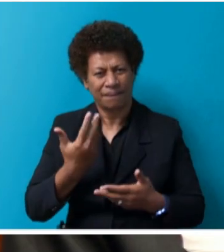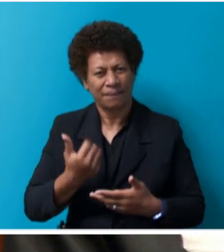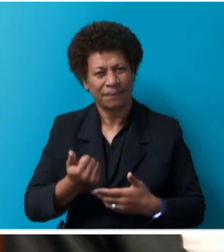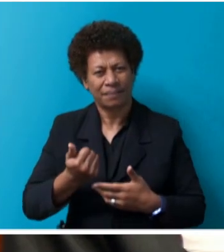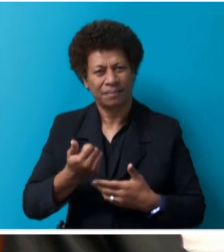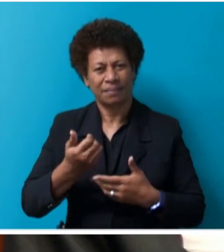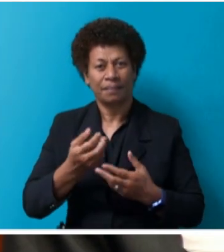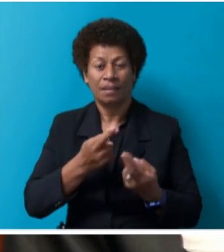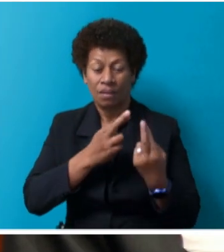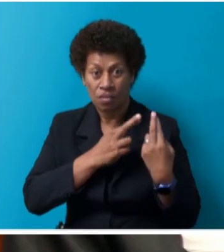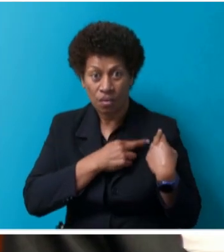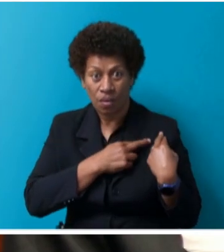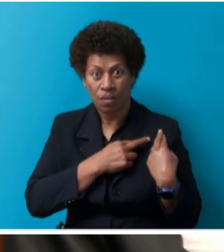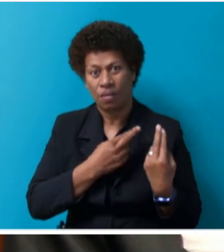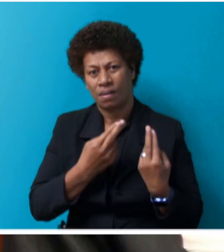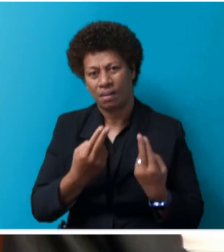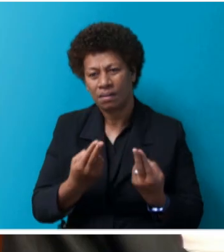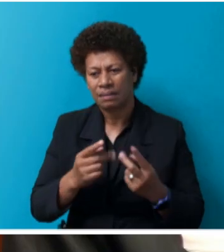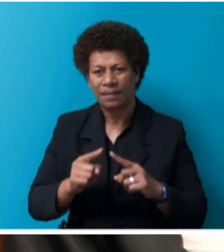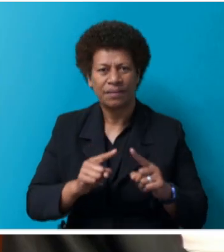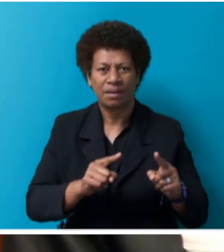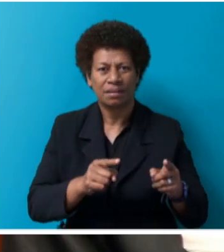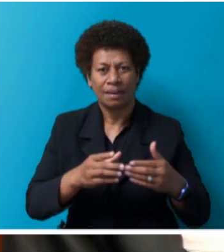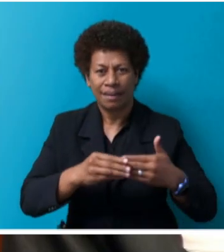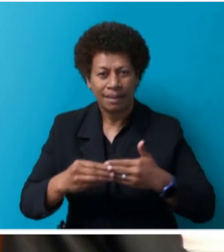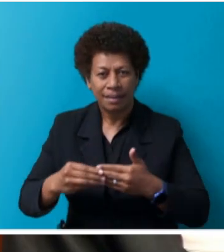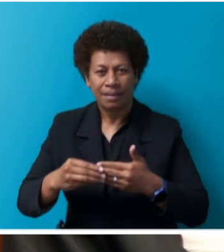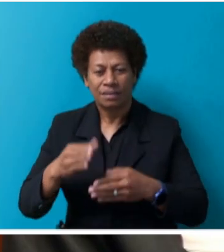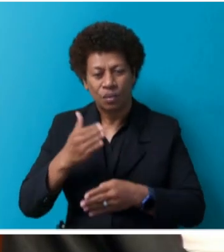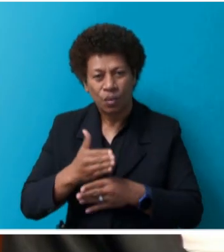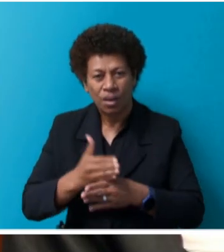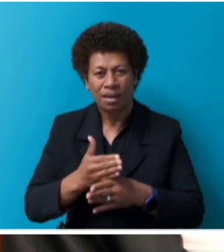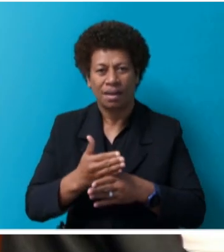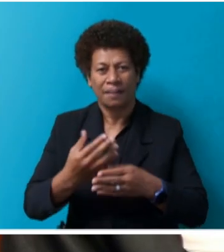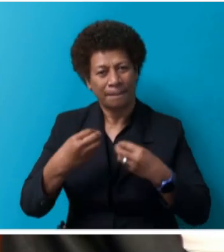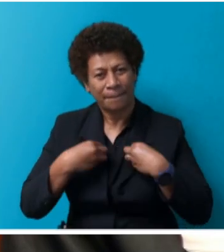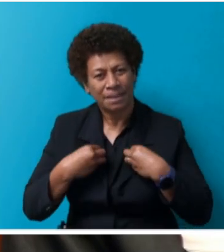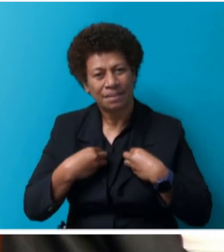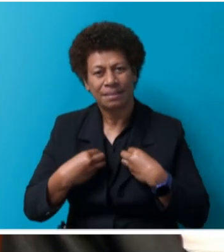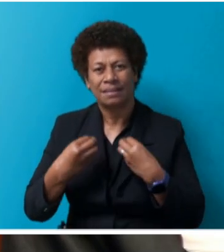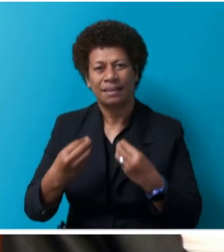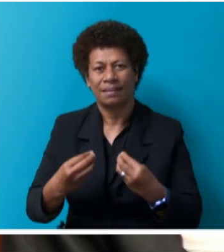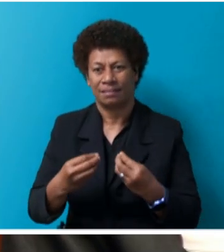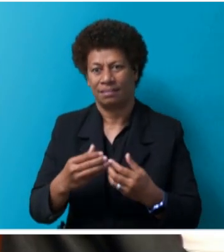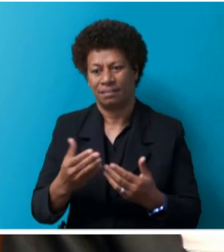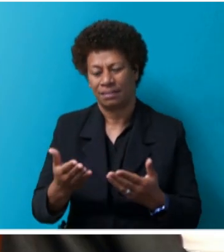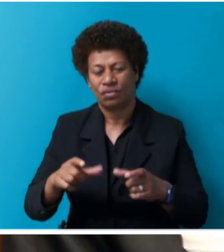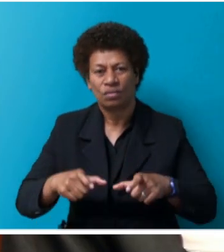Multifaceted roles women in Fiji play as leaders, workers, producers, and entrepreneurs, and the challenges they